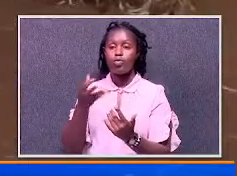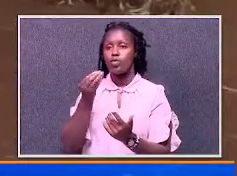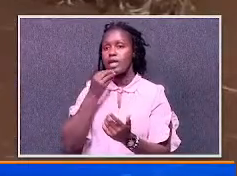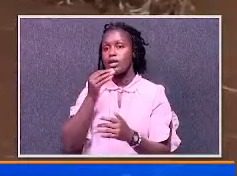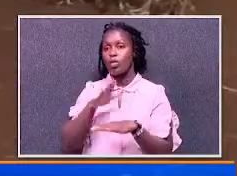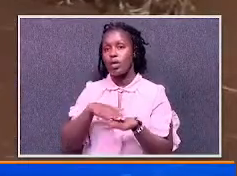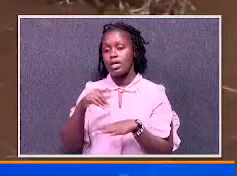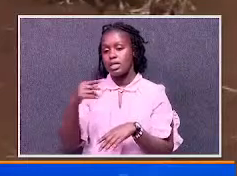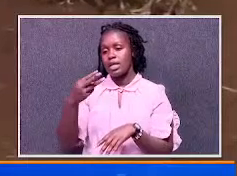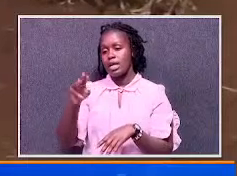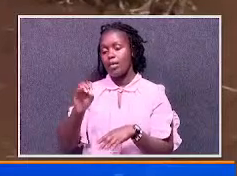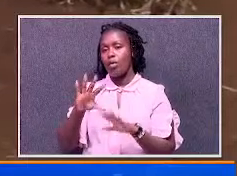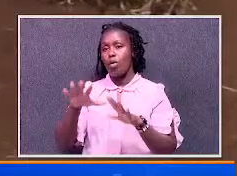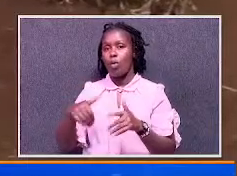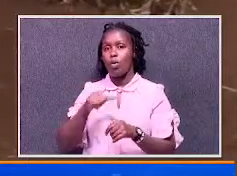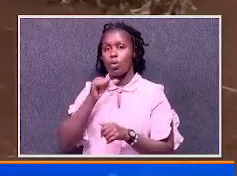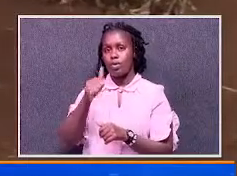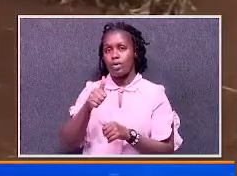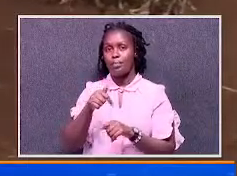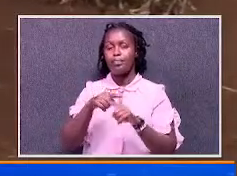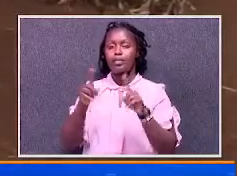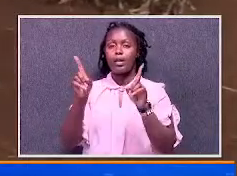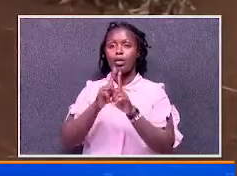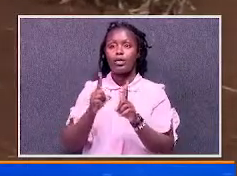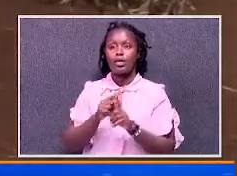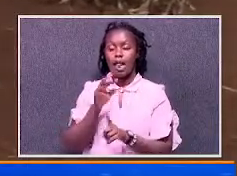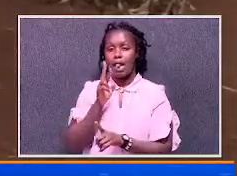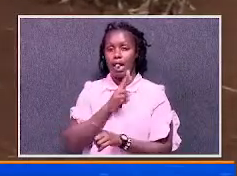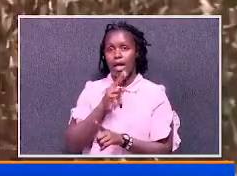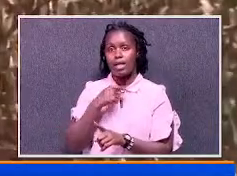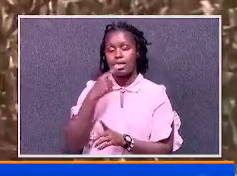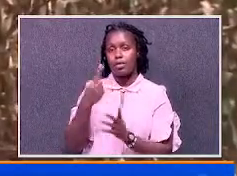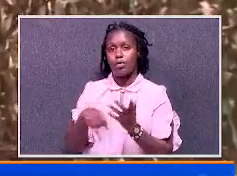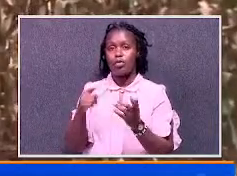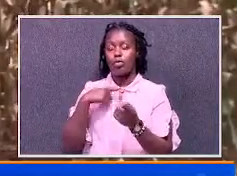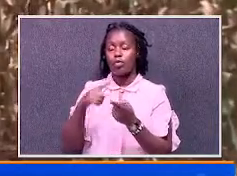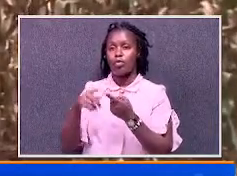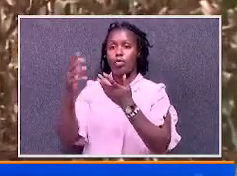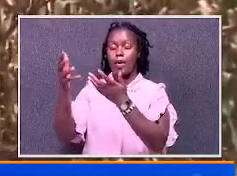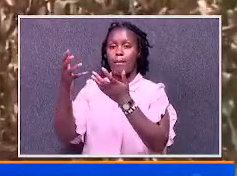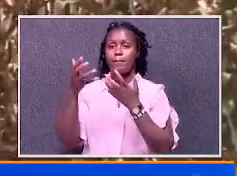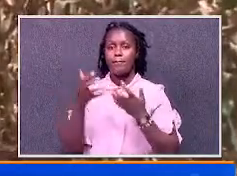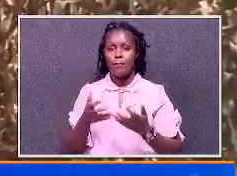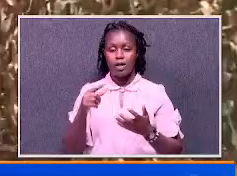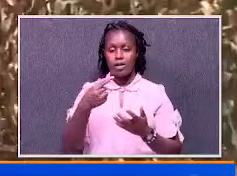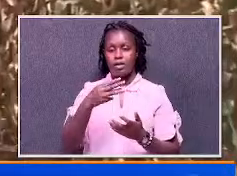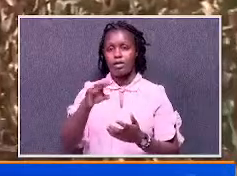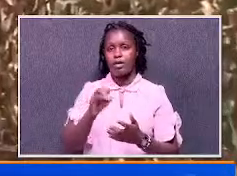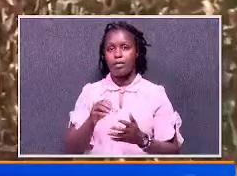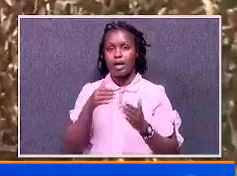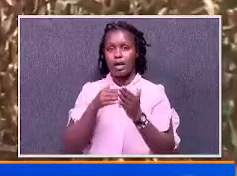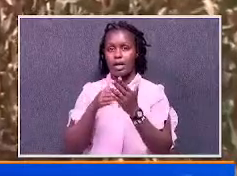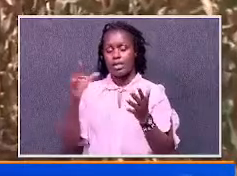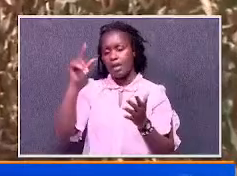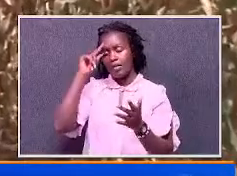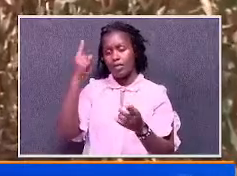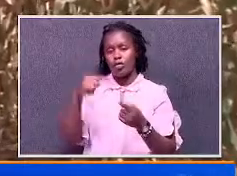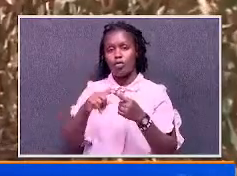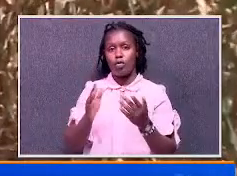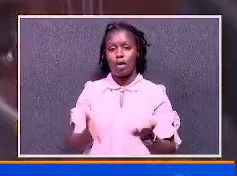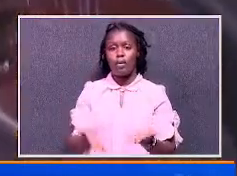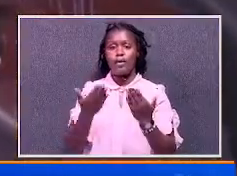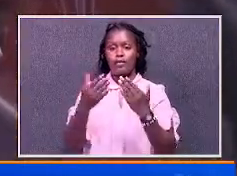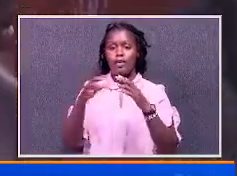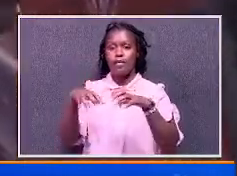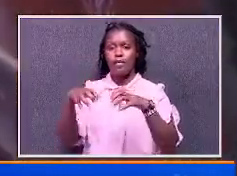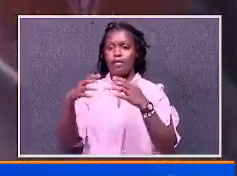not. Besides health risks, they claim that the move to import GMO food goes against the government move to uplift